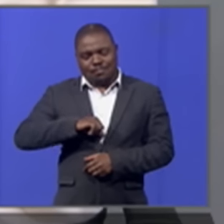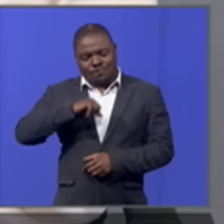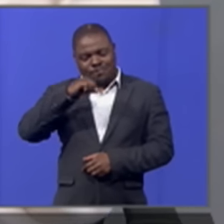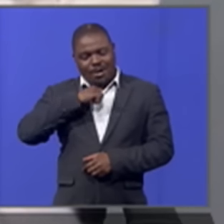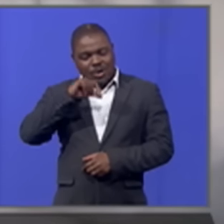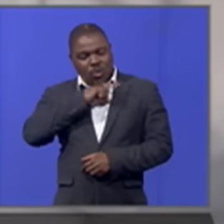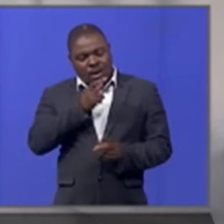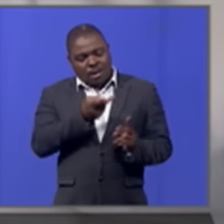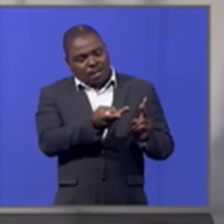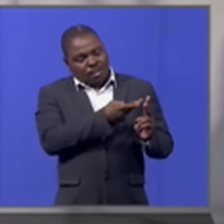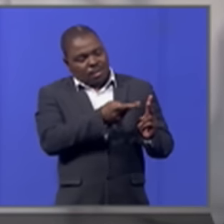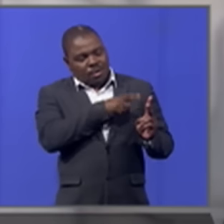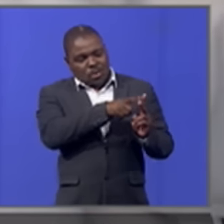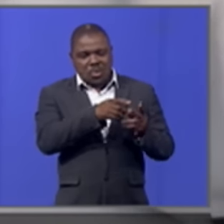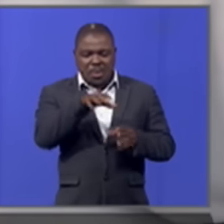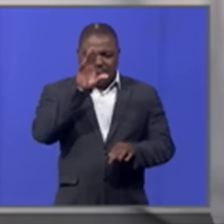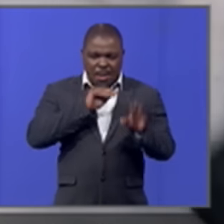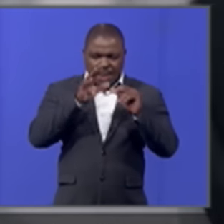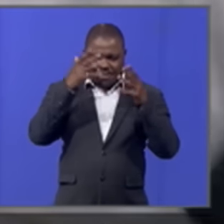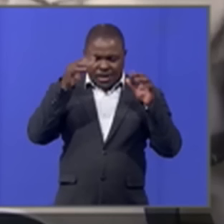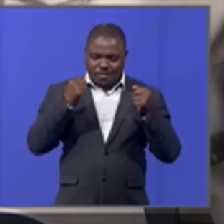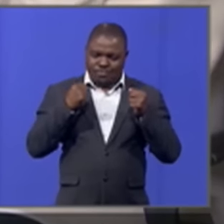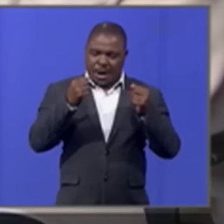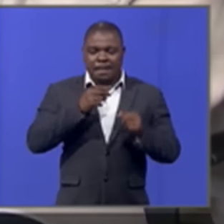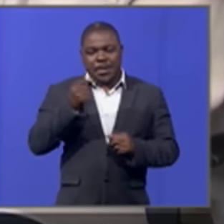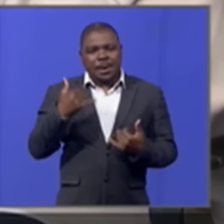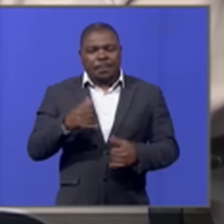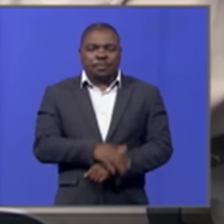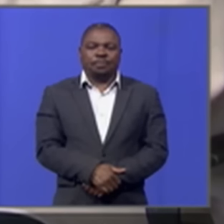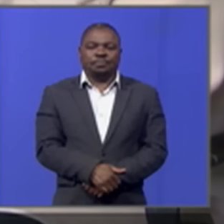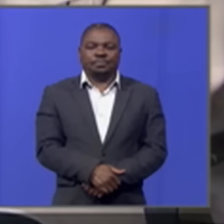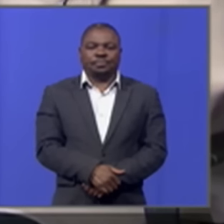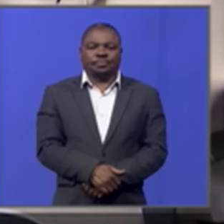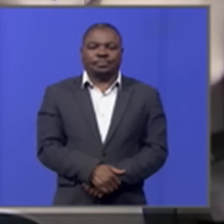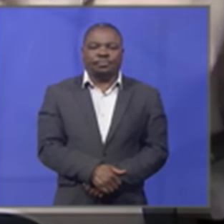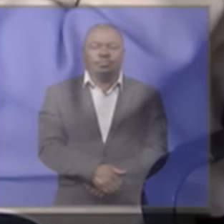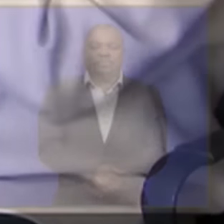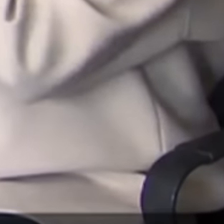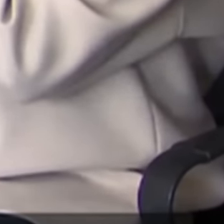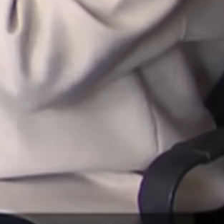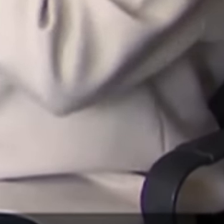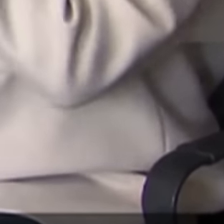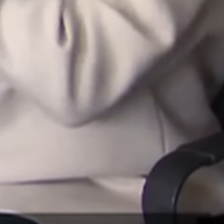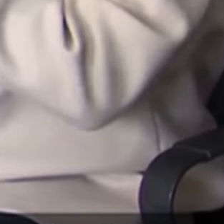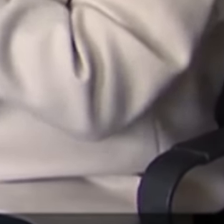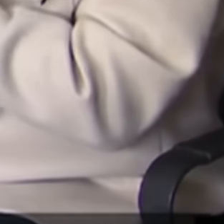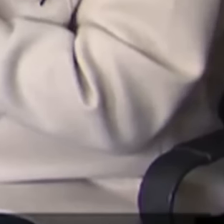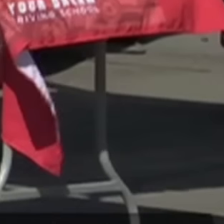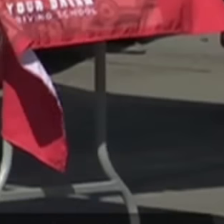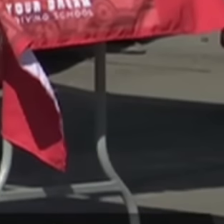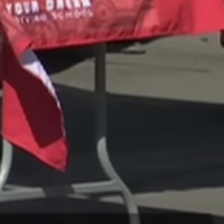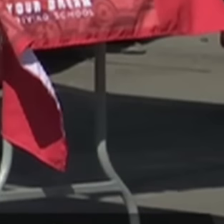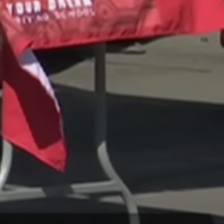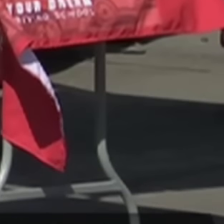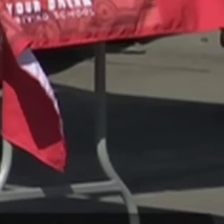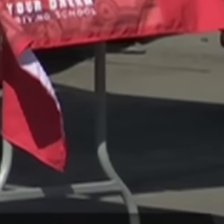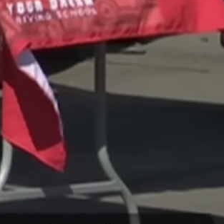thata ka baithuti ba bone ba ba kgonang go kgweetsa. We want the driving schools to